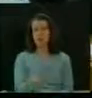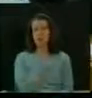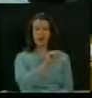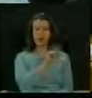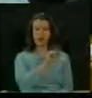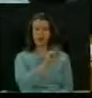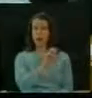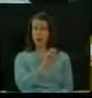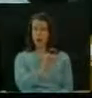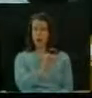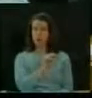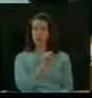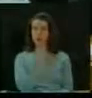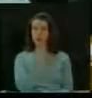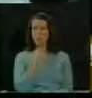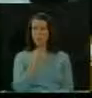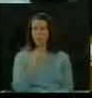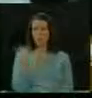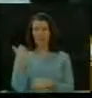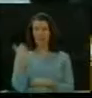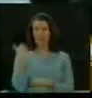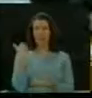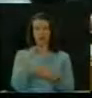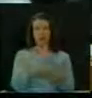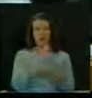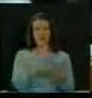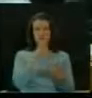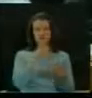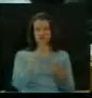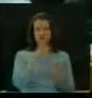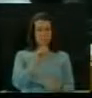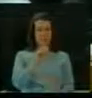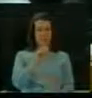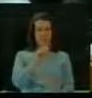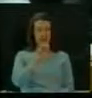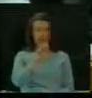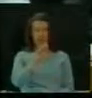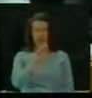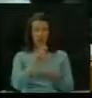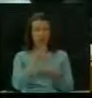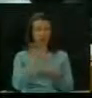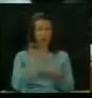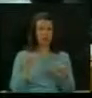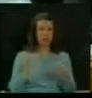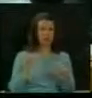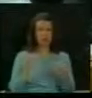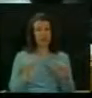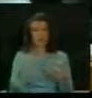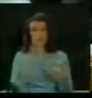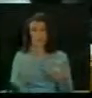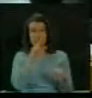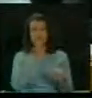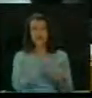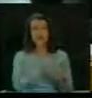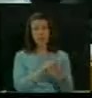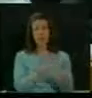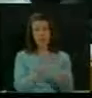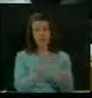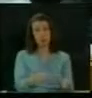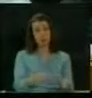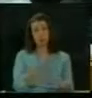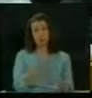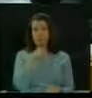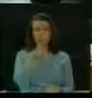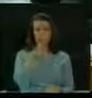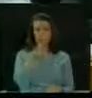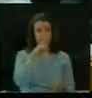Lambert had mentioned to me in the hallway that he had talked with Ms. Tucker, and that Ms. Tucker had some reservations about it, and that's quite possible. I